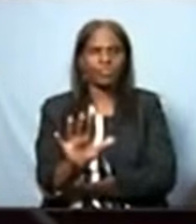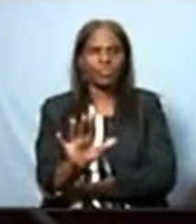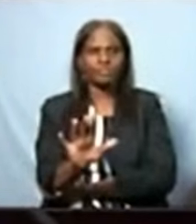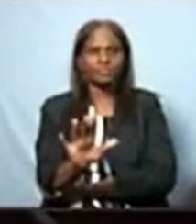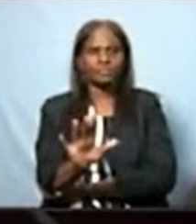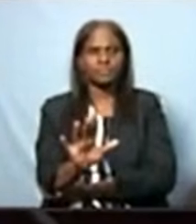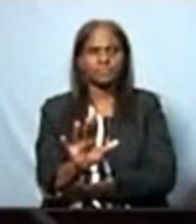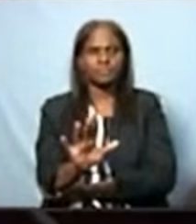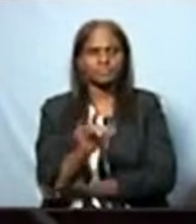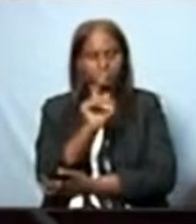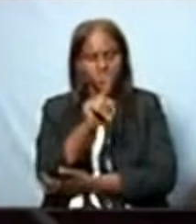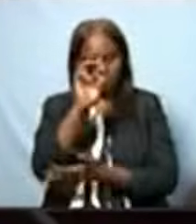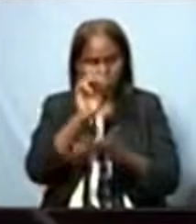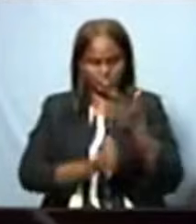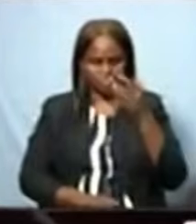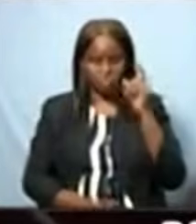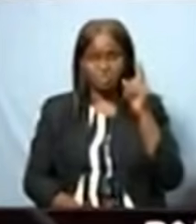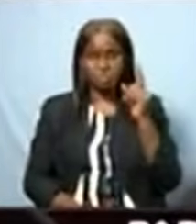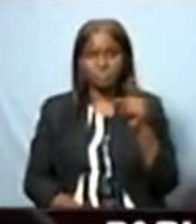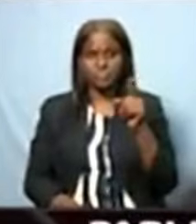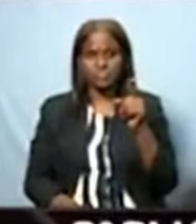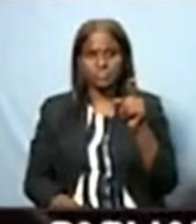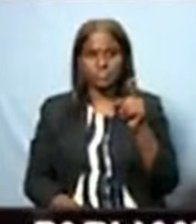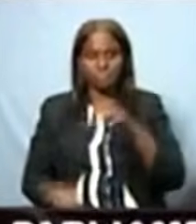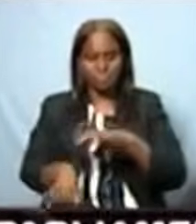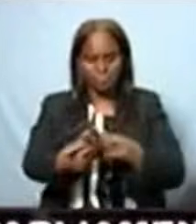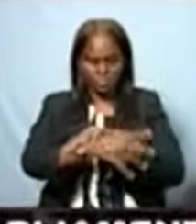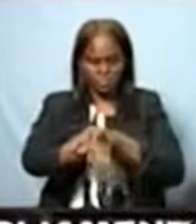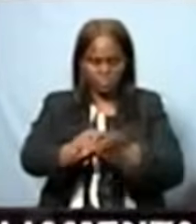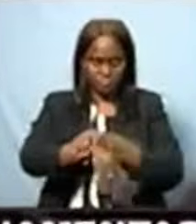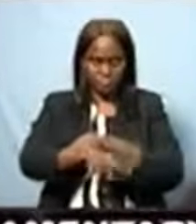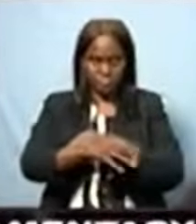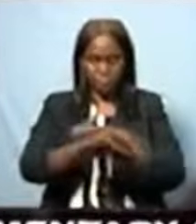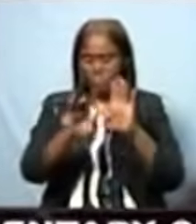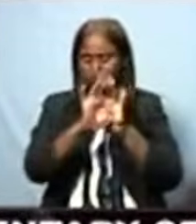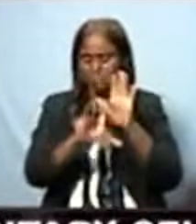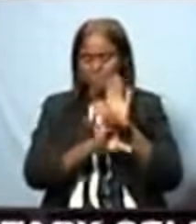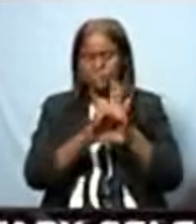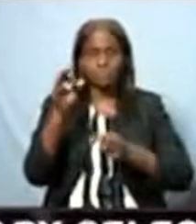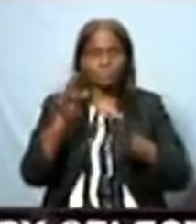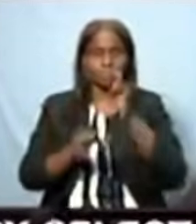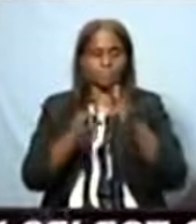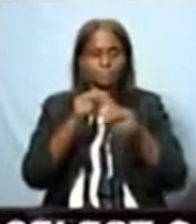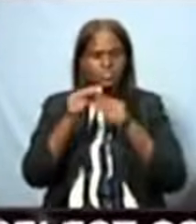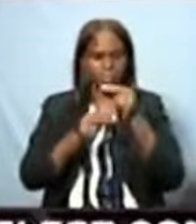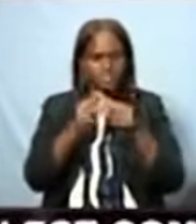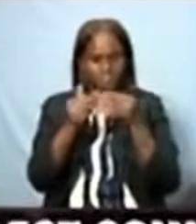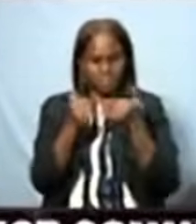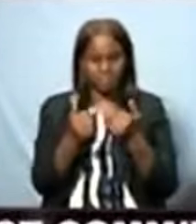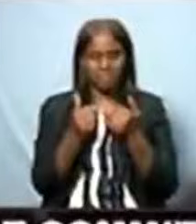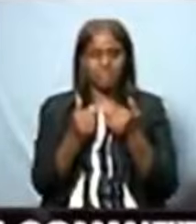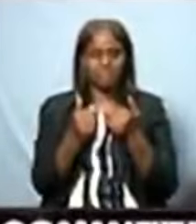because removing the interference of the Constitutional Court means that